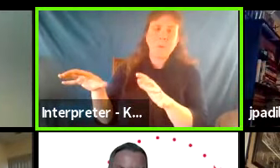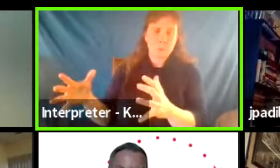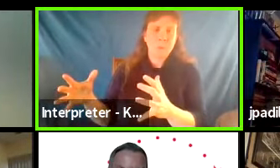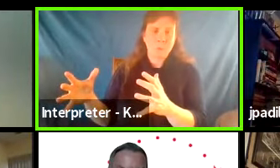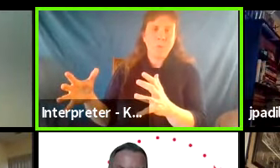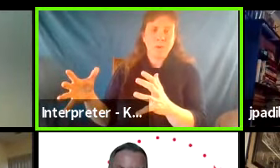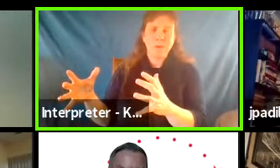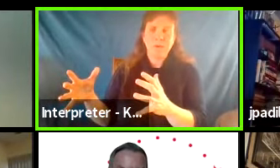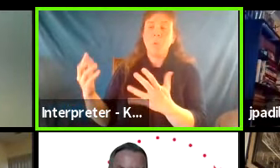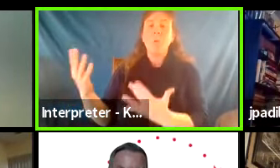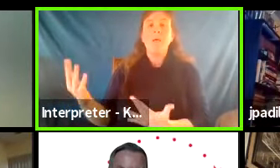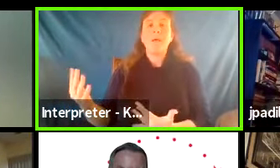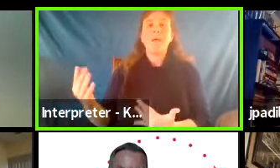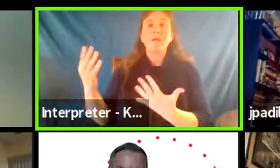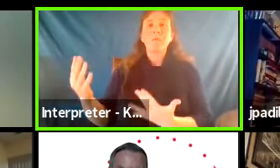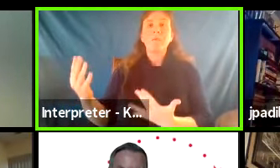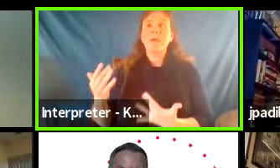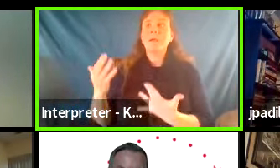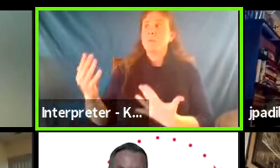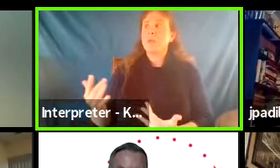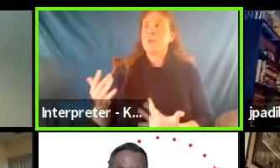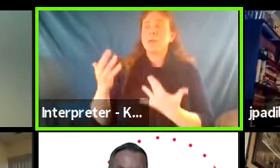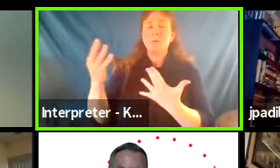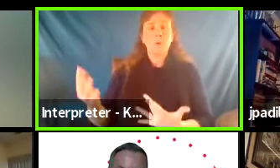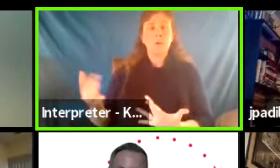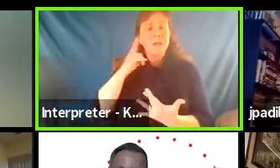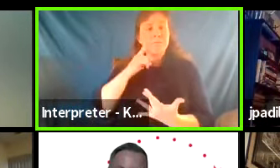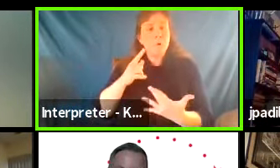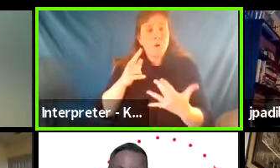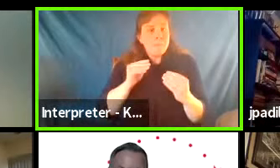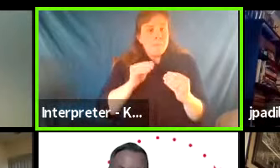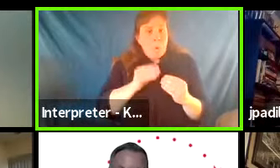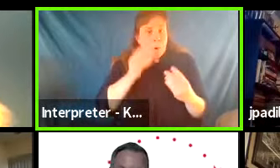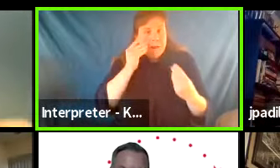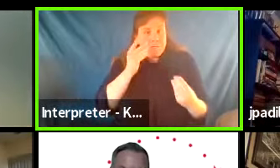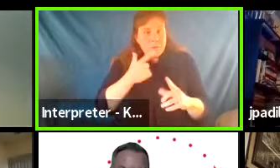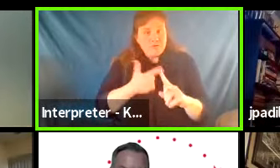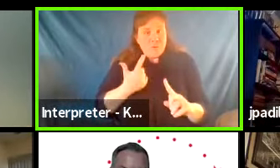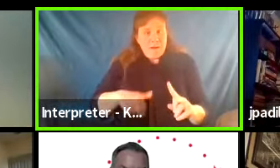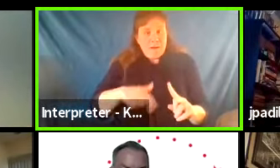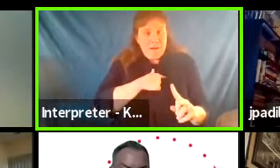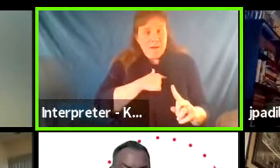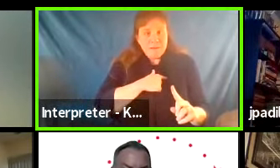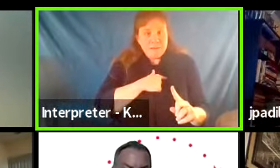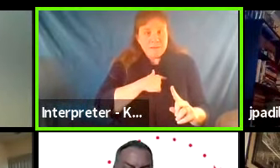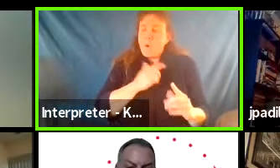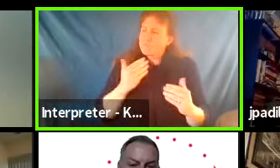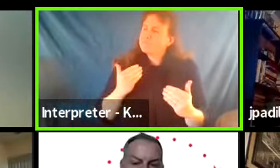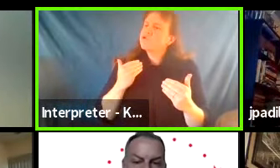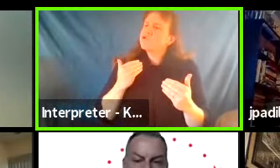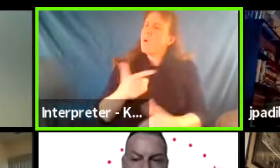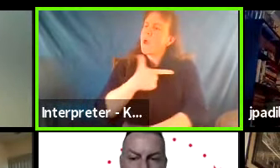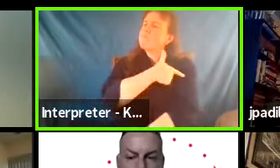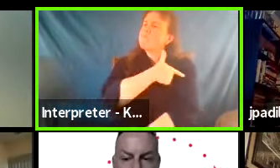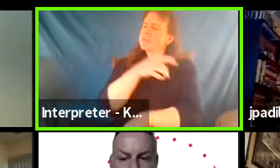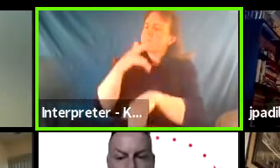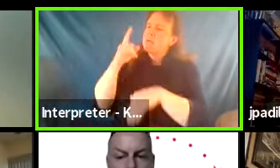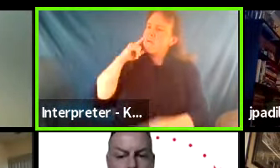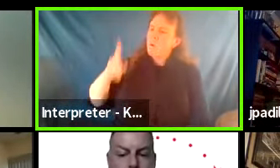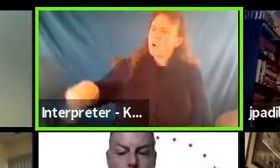are waiting to hear from us so that they can get their vaccination. I'm